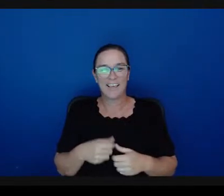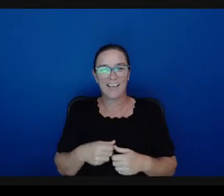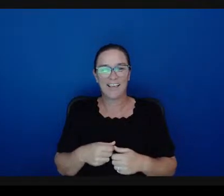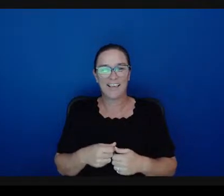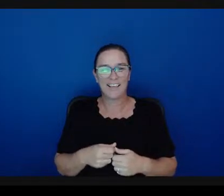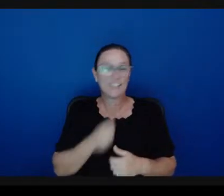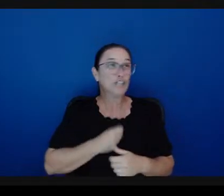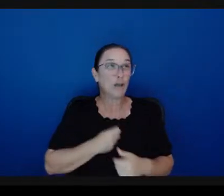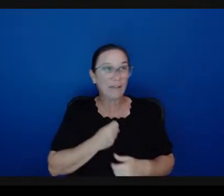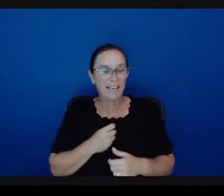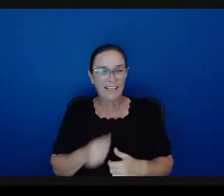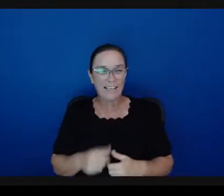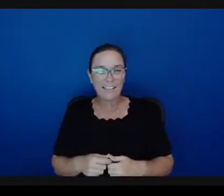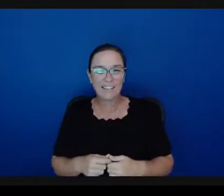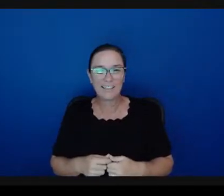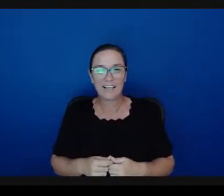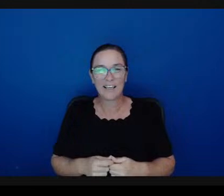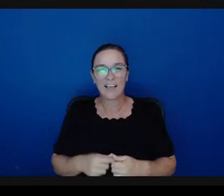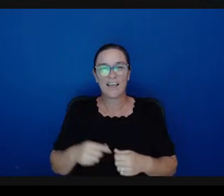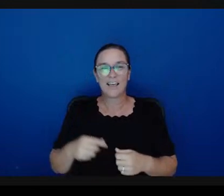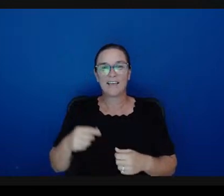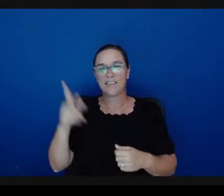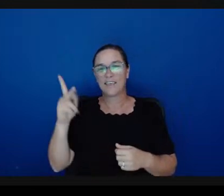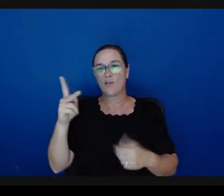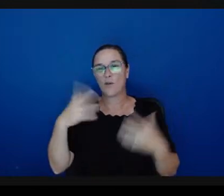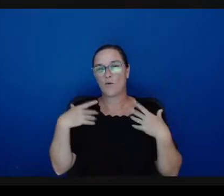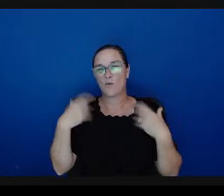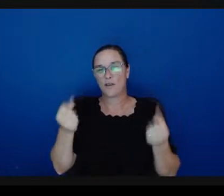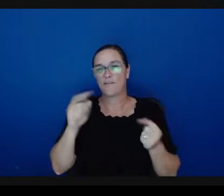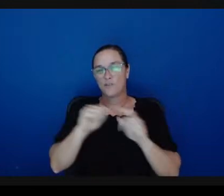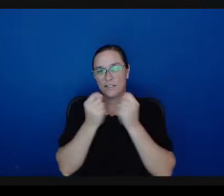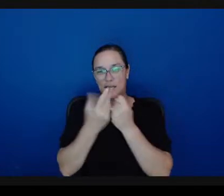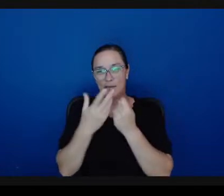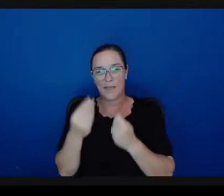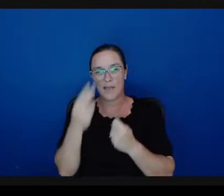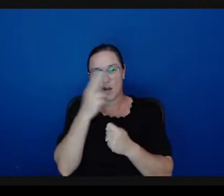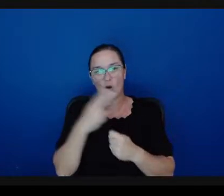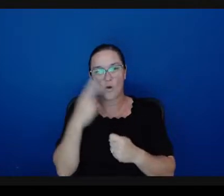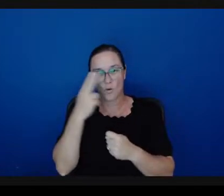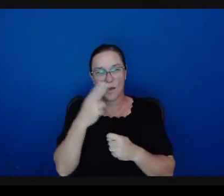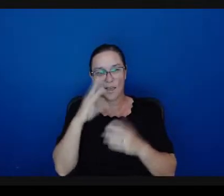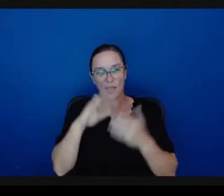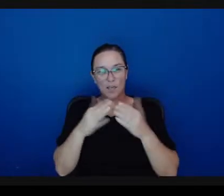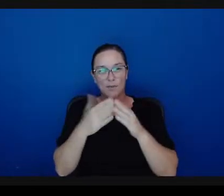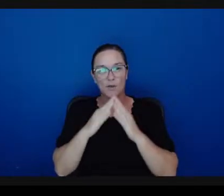Dane. the Kīlauea recovery team and the Hawaii Community Foundation.